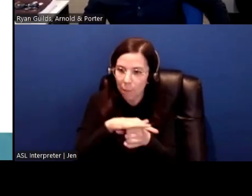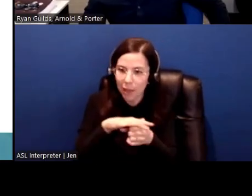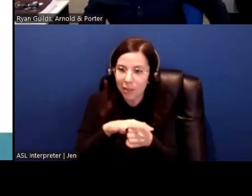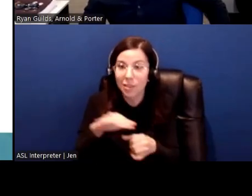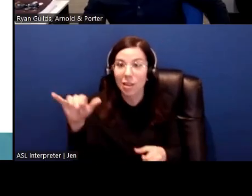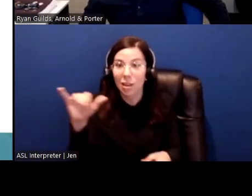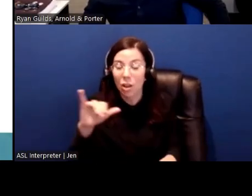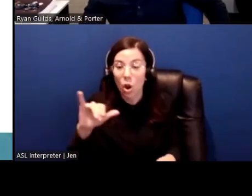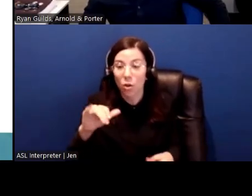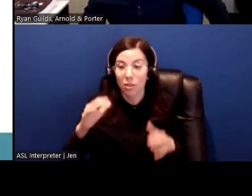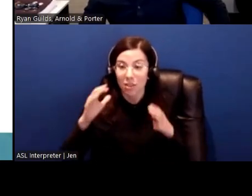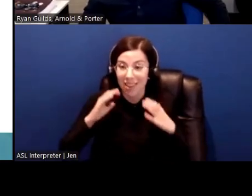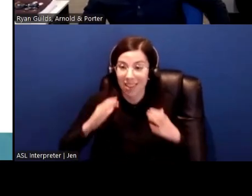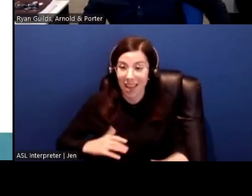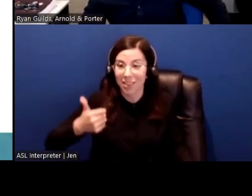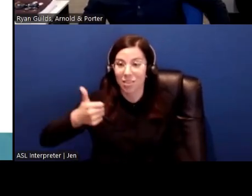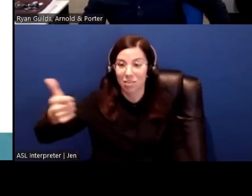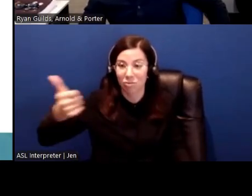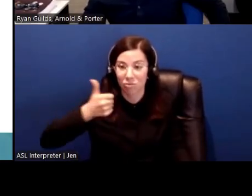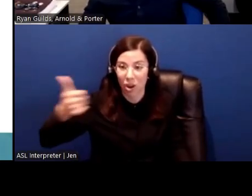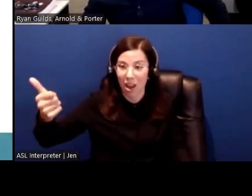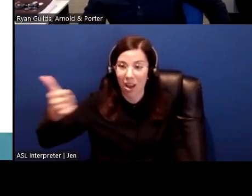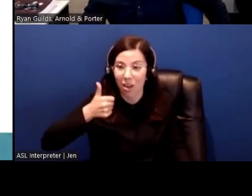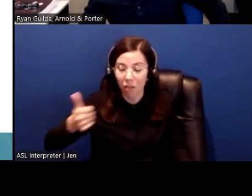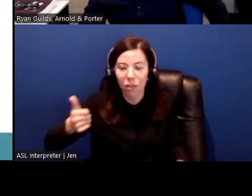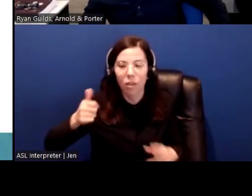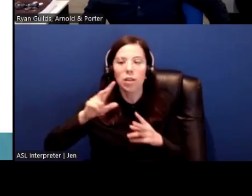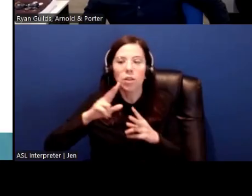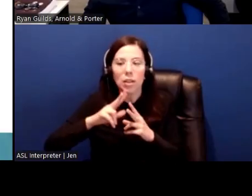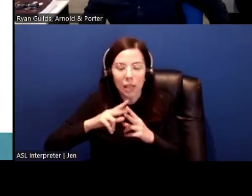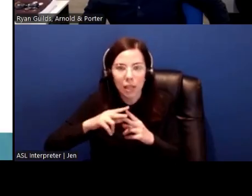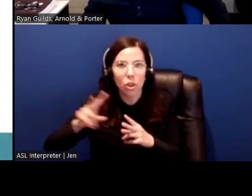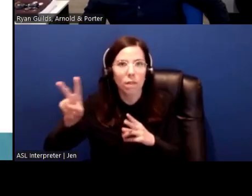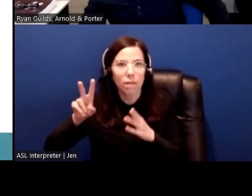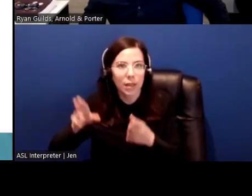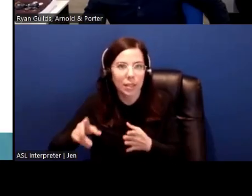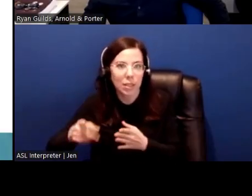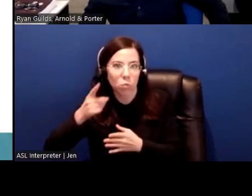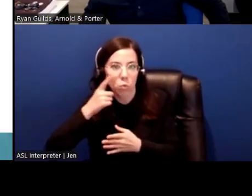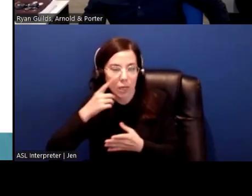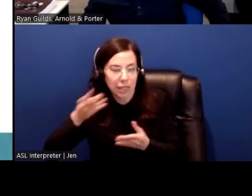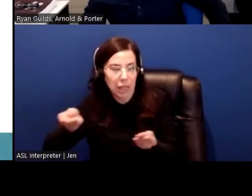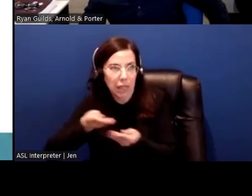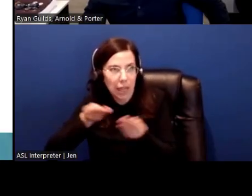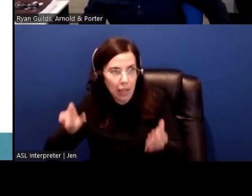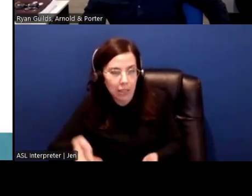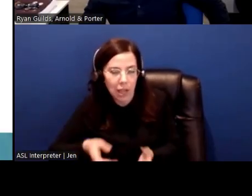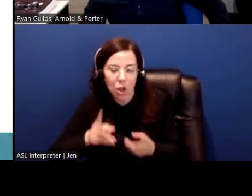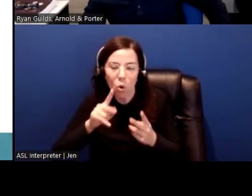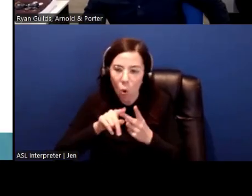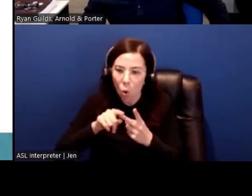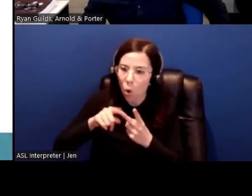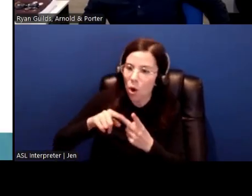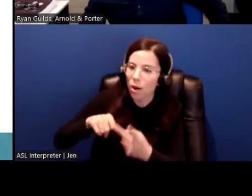client. So it's either the victim witness liaison or the prosecutor who is going to